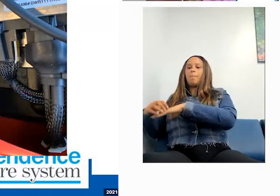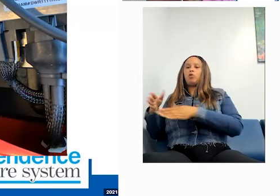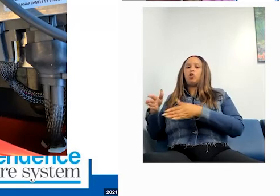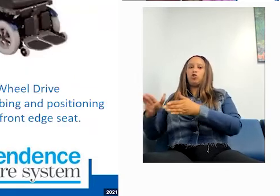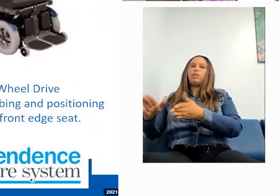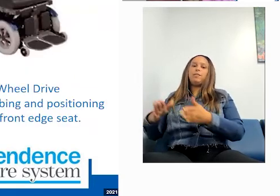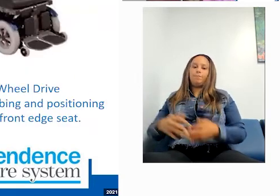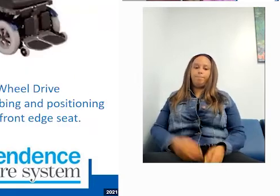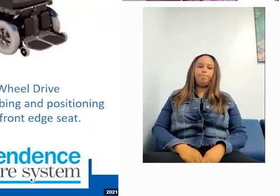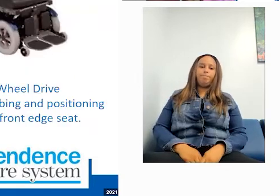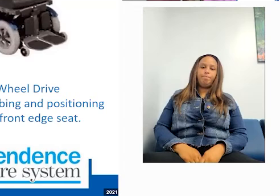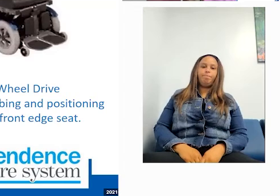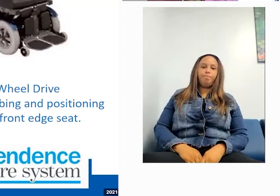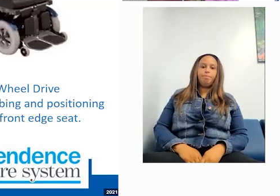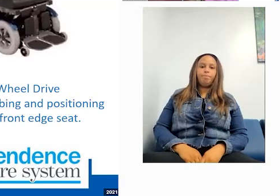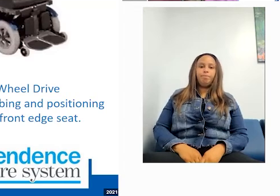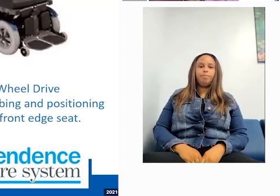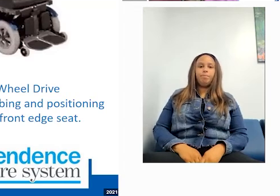ride.